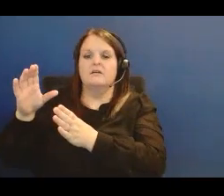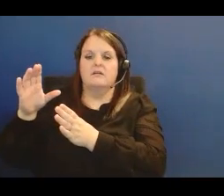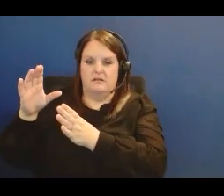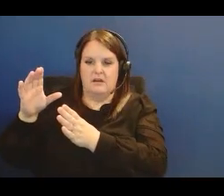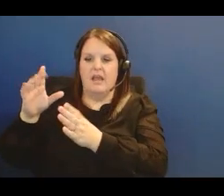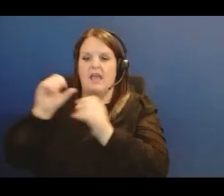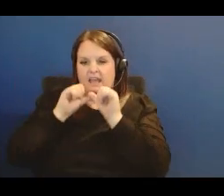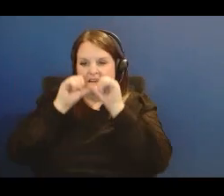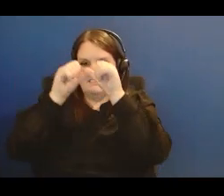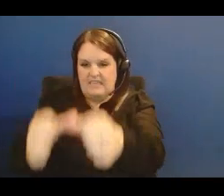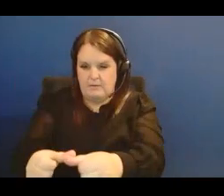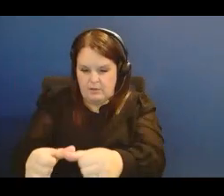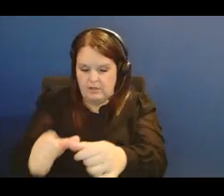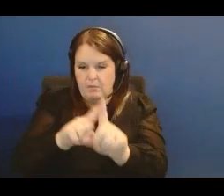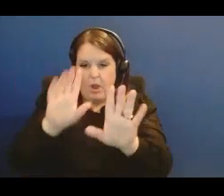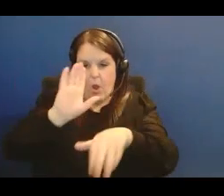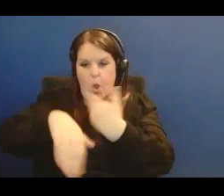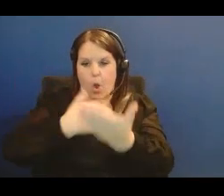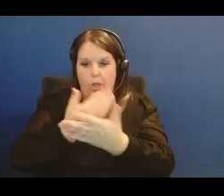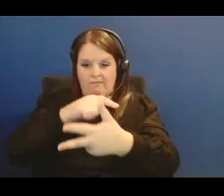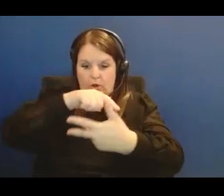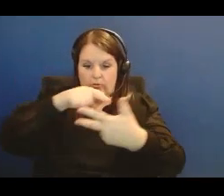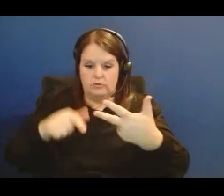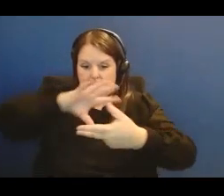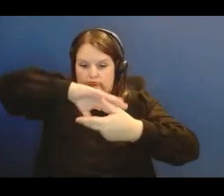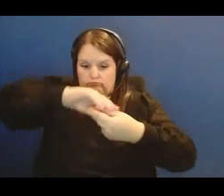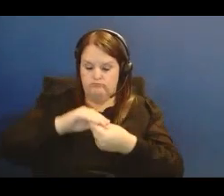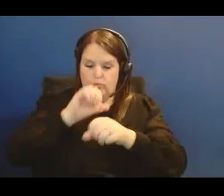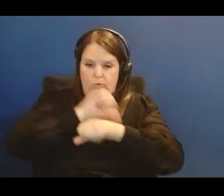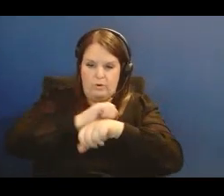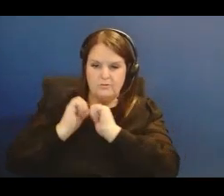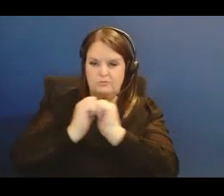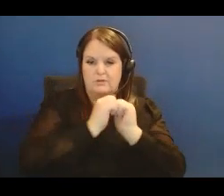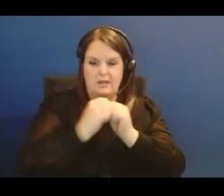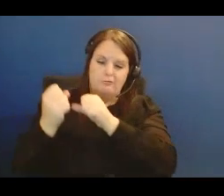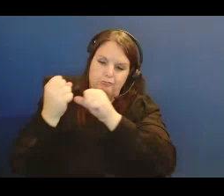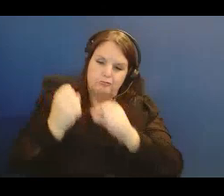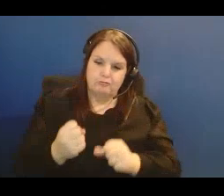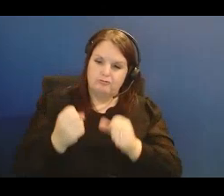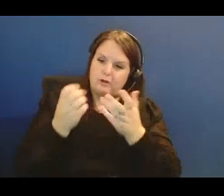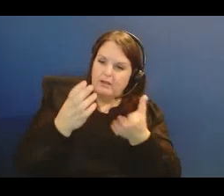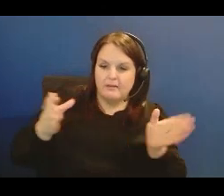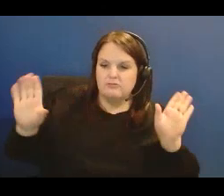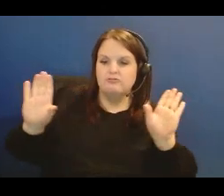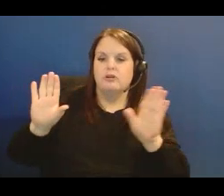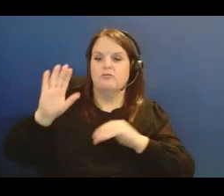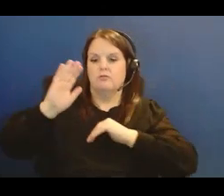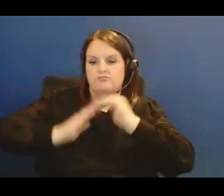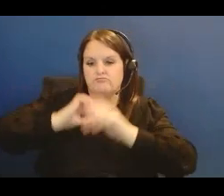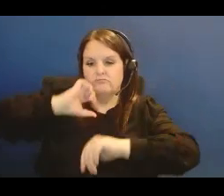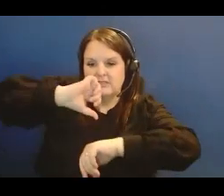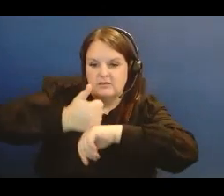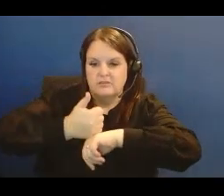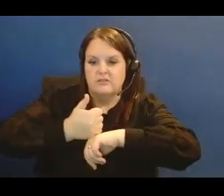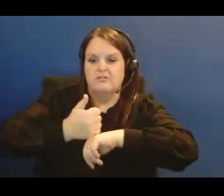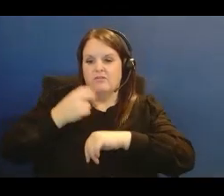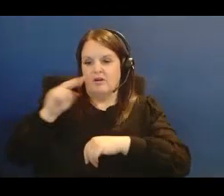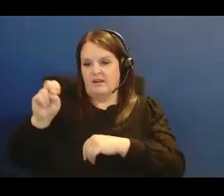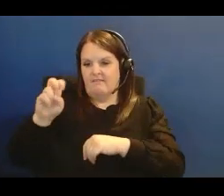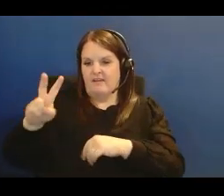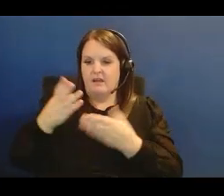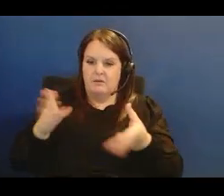sustainability, but all work together to strengthen Nevada's overall public health infrastructure. Now let me